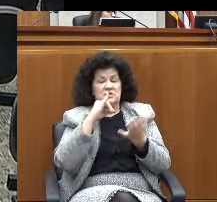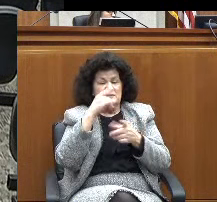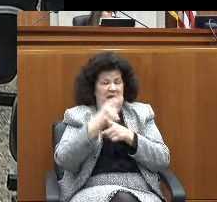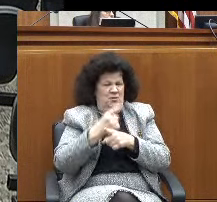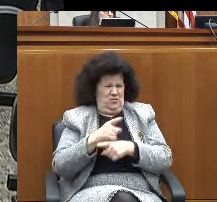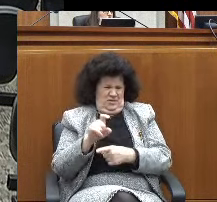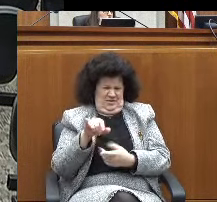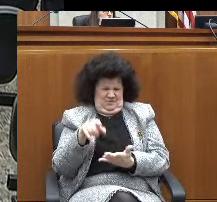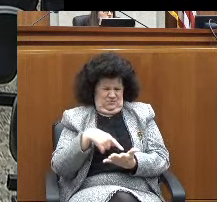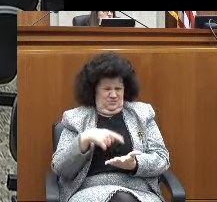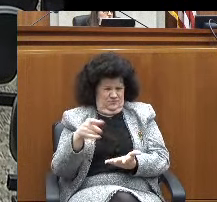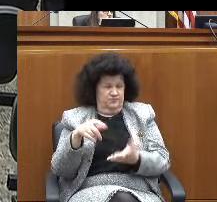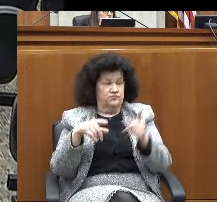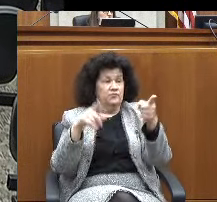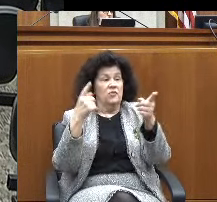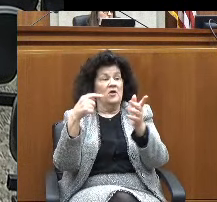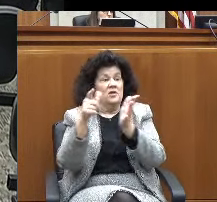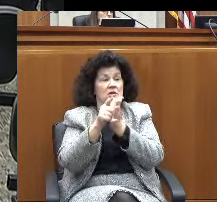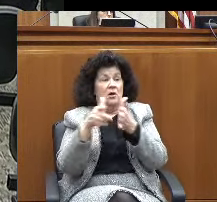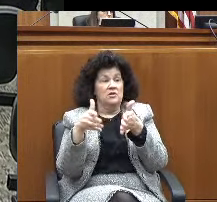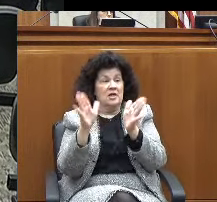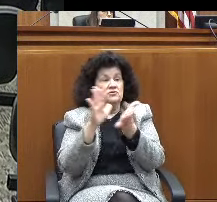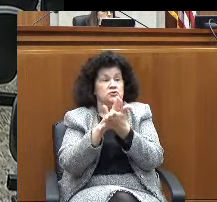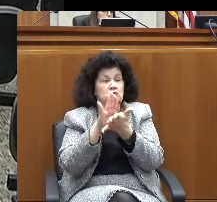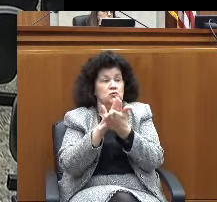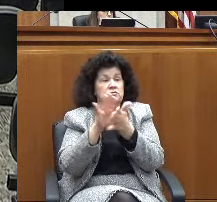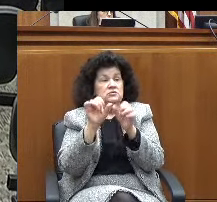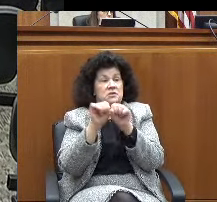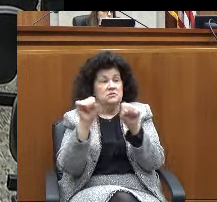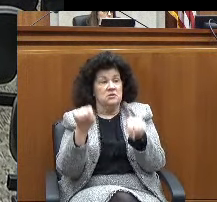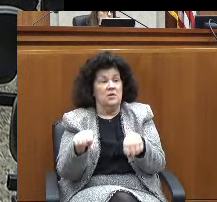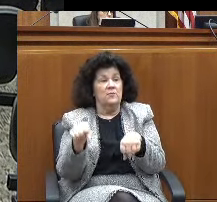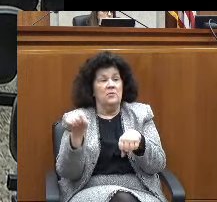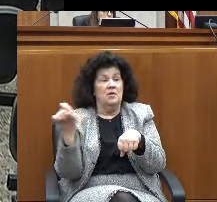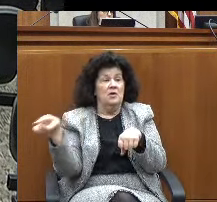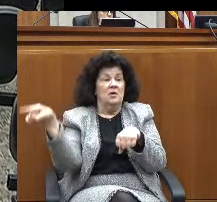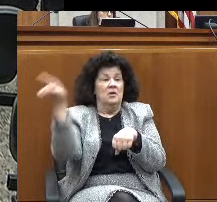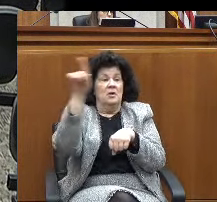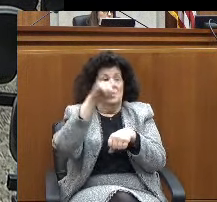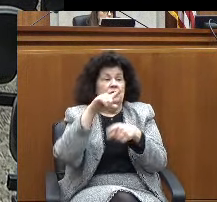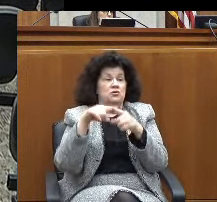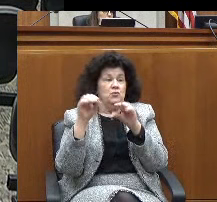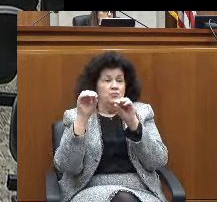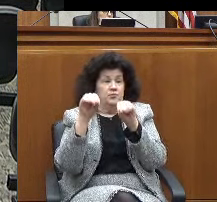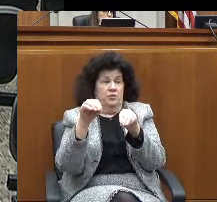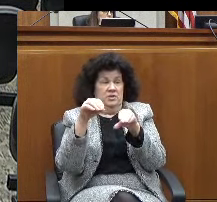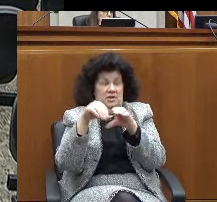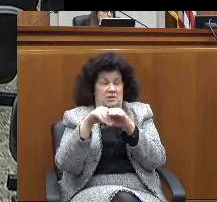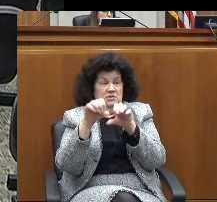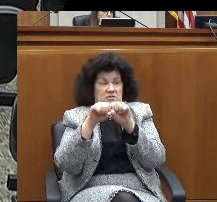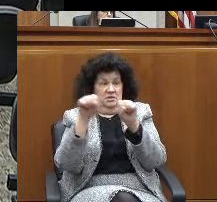accurate? So the law allows school systems to put in the system that they